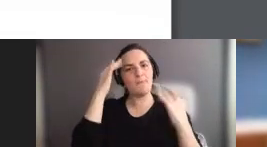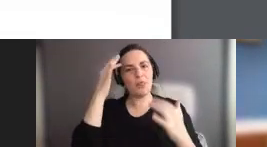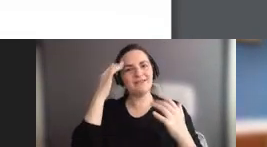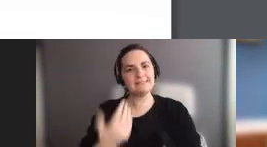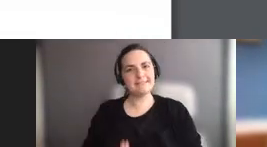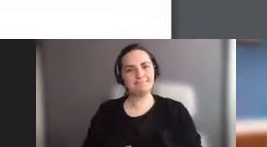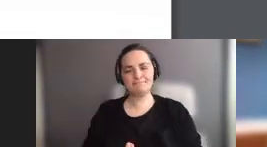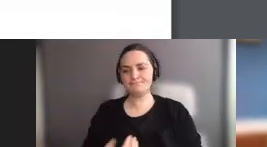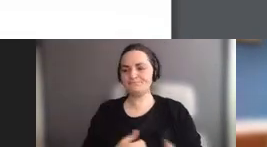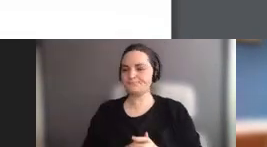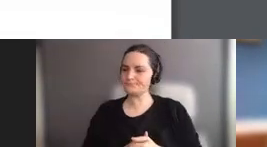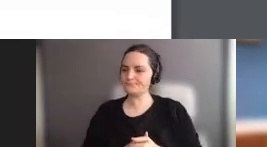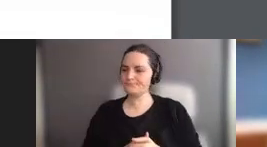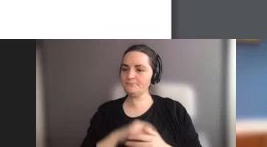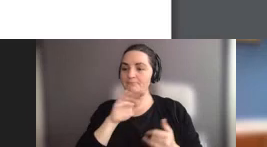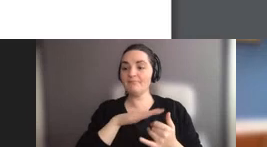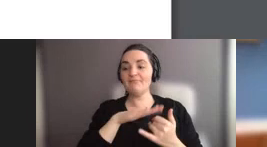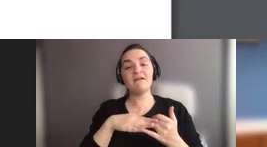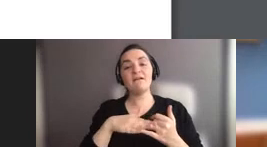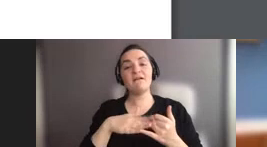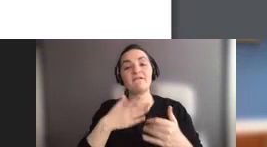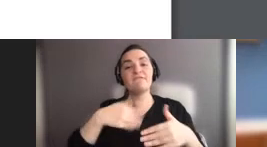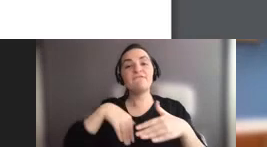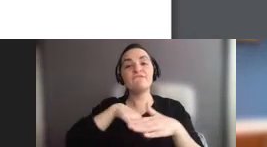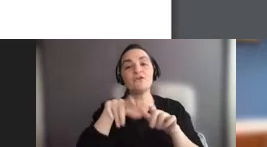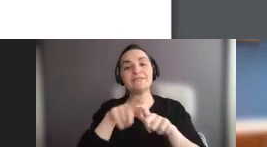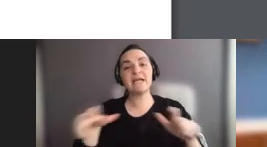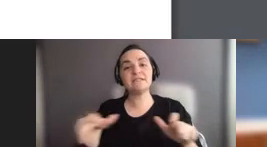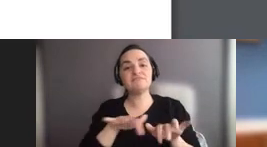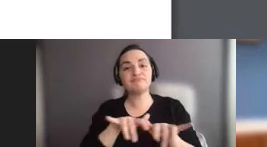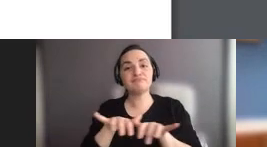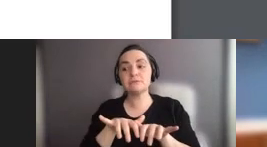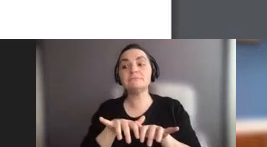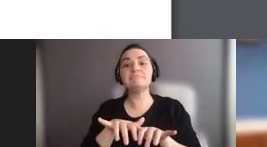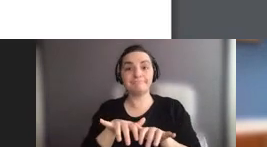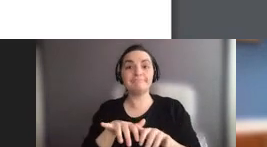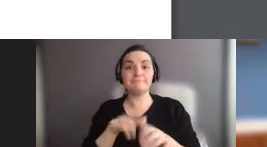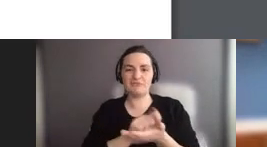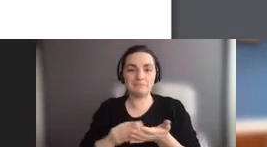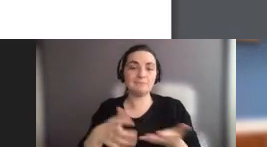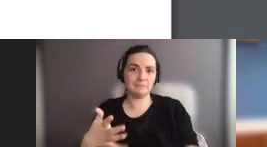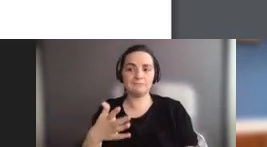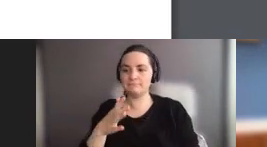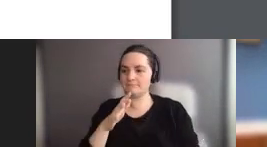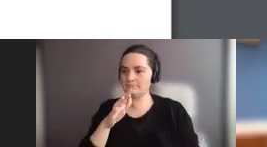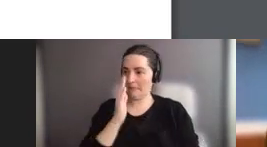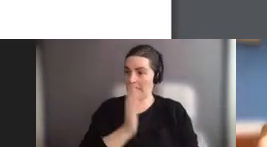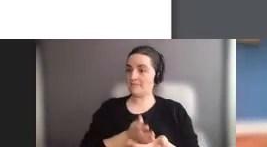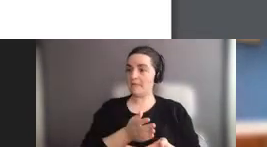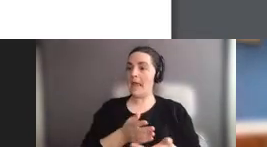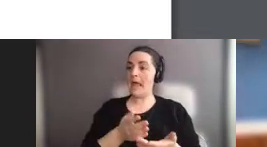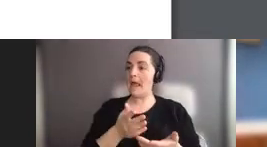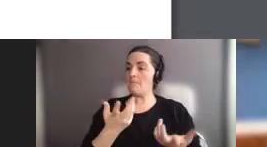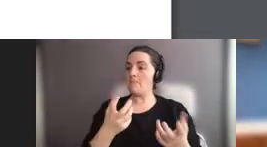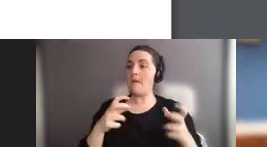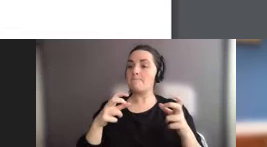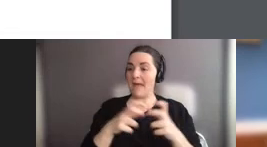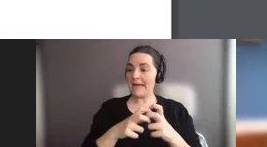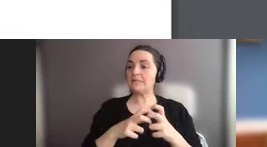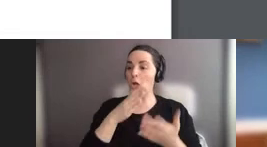And does this pupil write in full sentences? Yes. Magnets are attracted to some metals, one